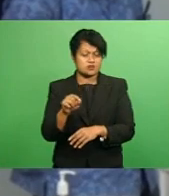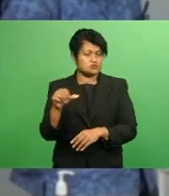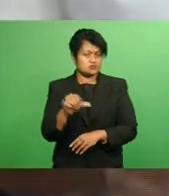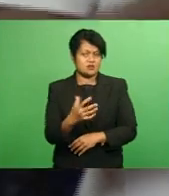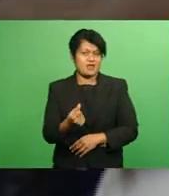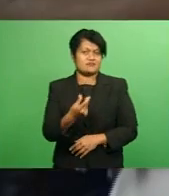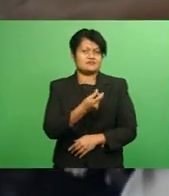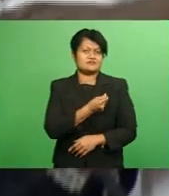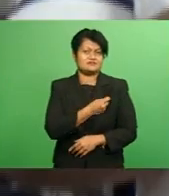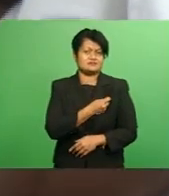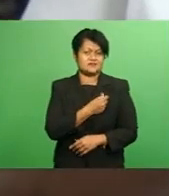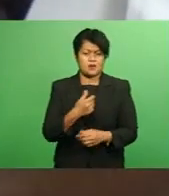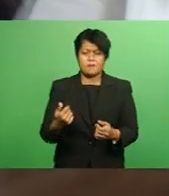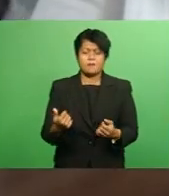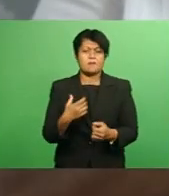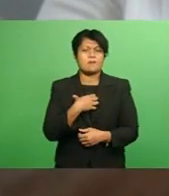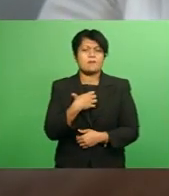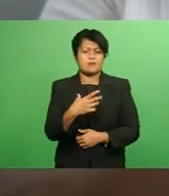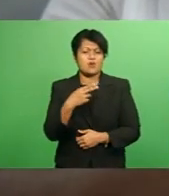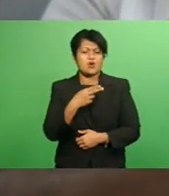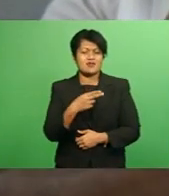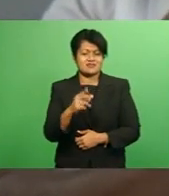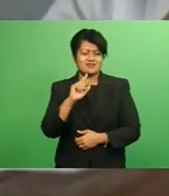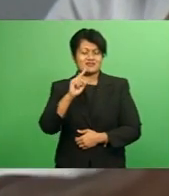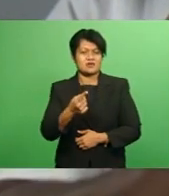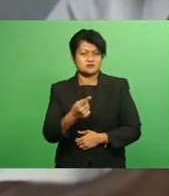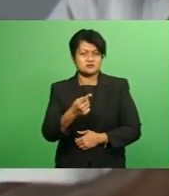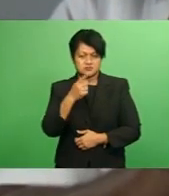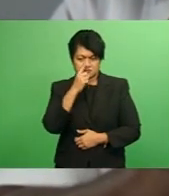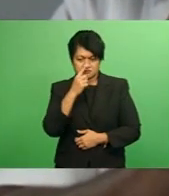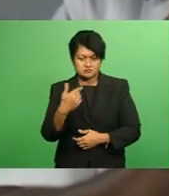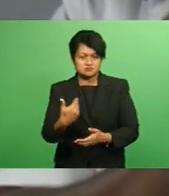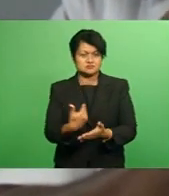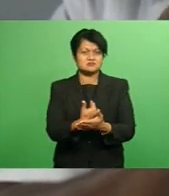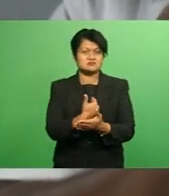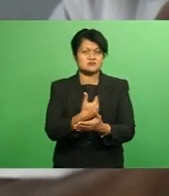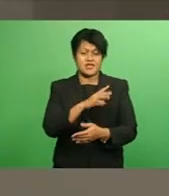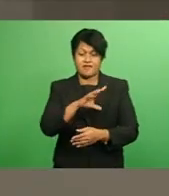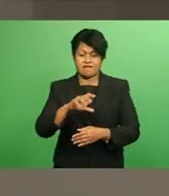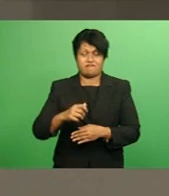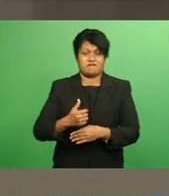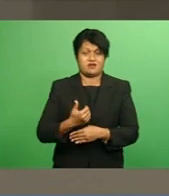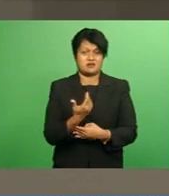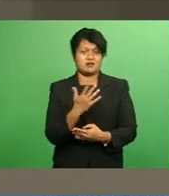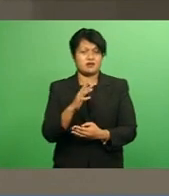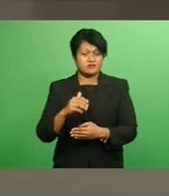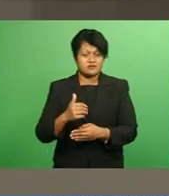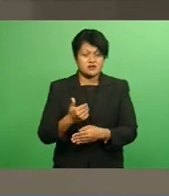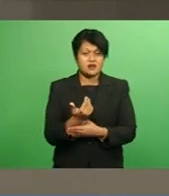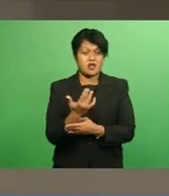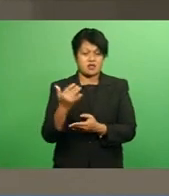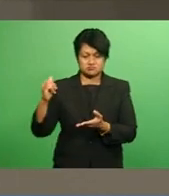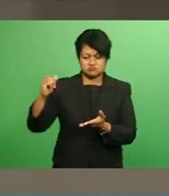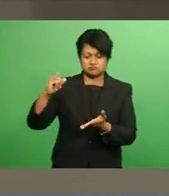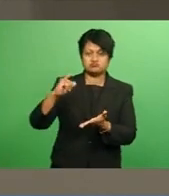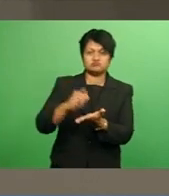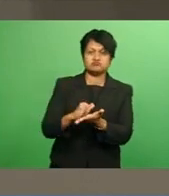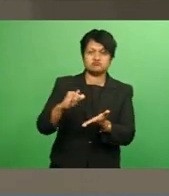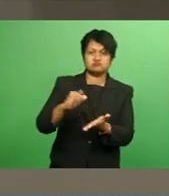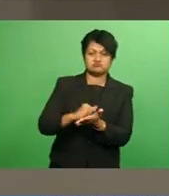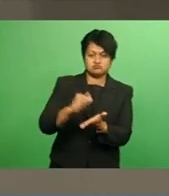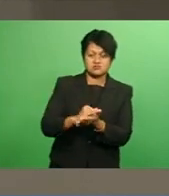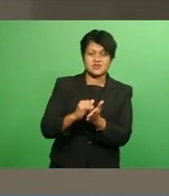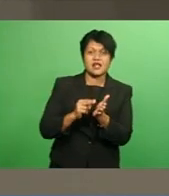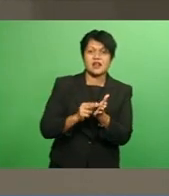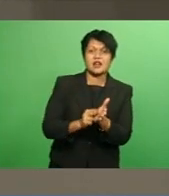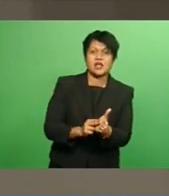under COVID-19 protocols since last March. Every day, there are flights coming through the Nandi airport.